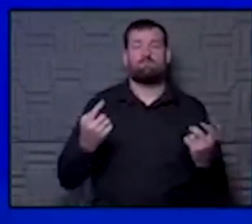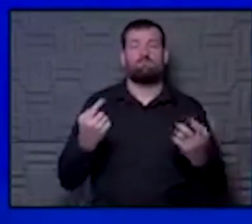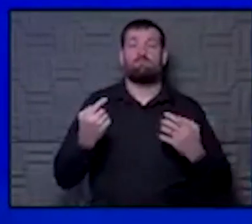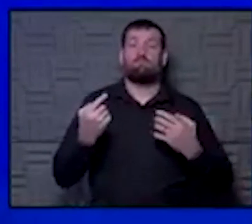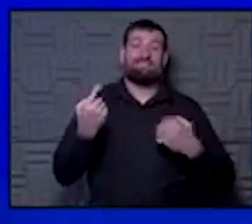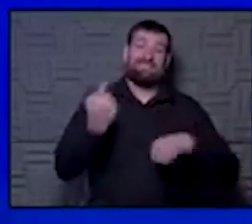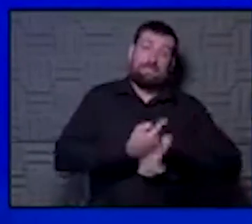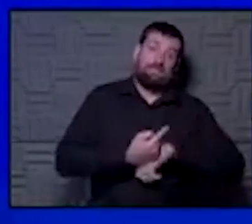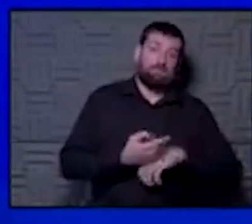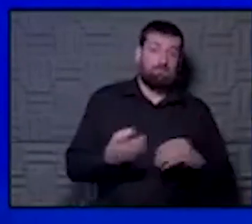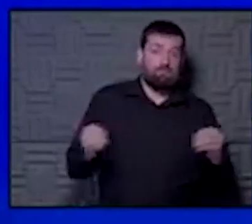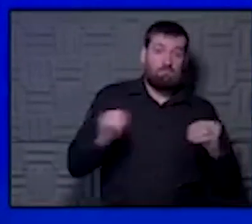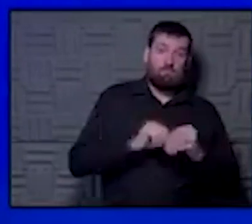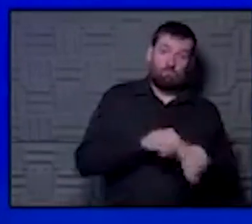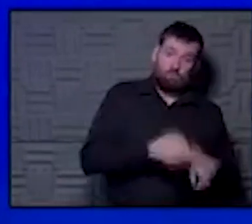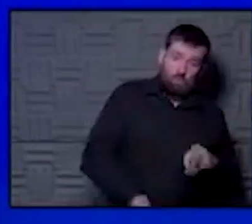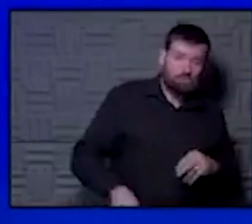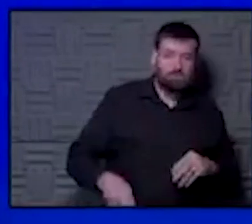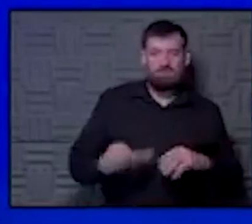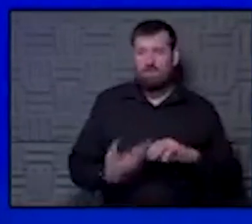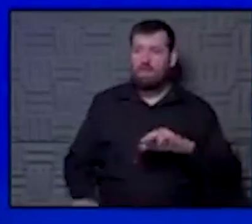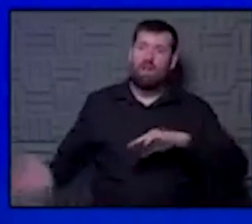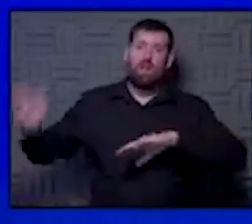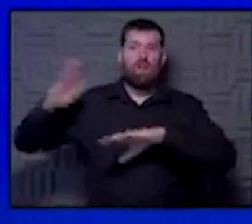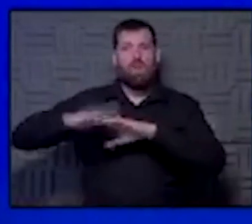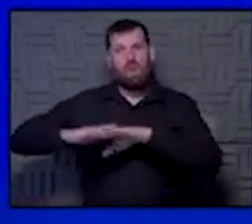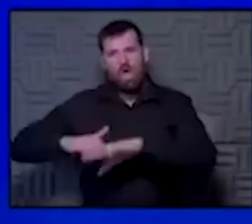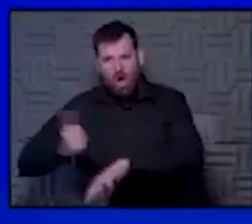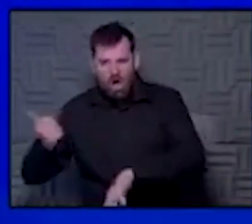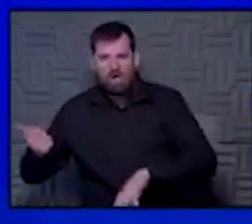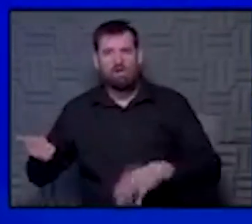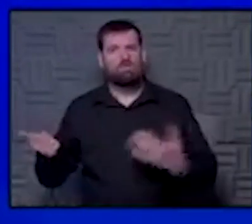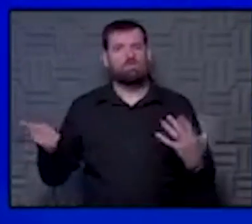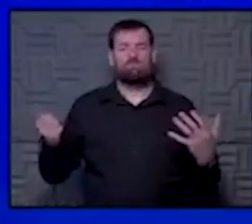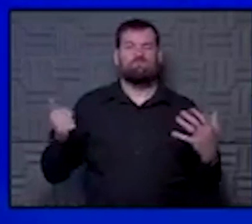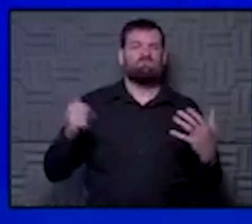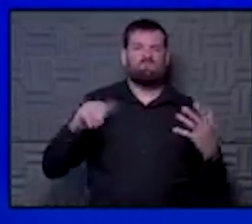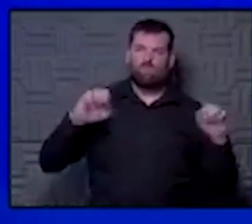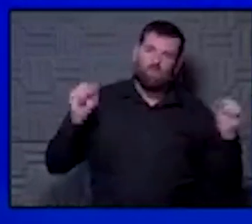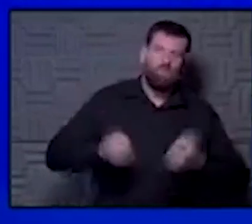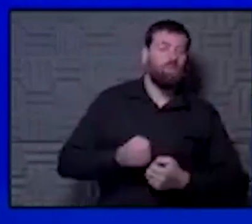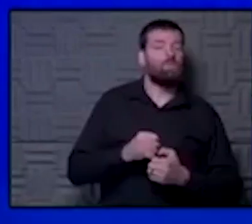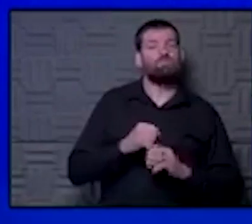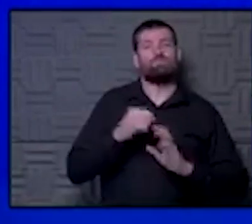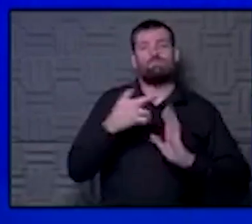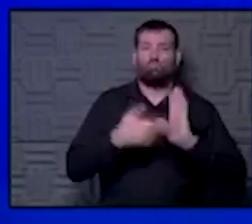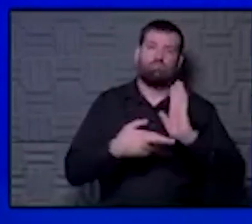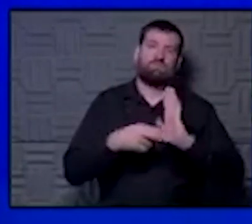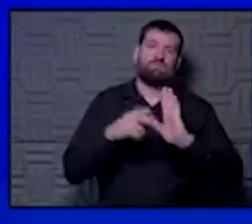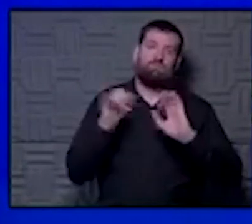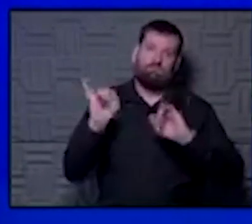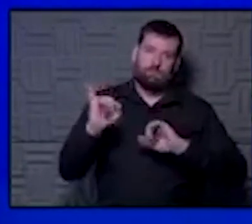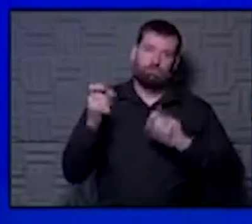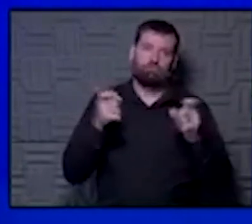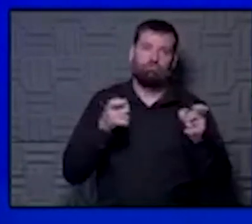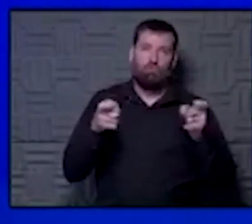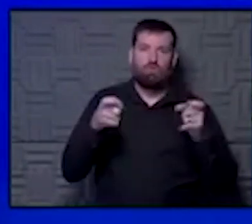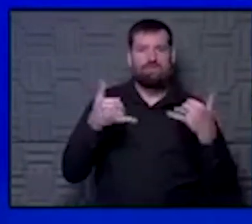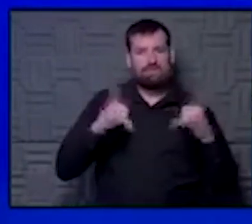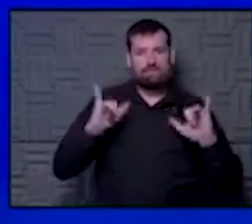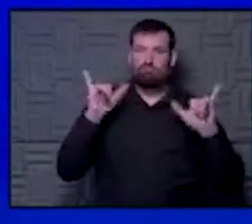grow shorter and the night grows longer and the weather gets colder, the rules of infection control still